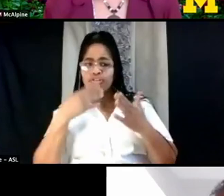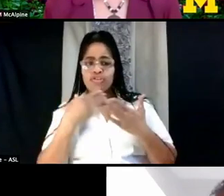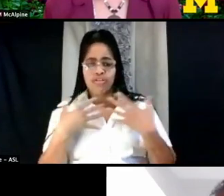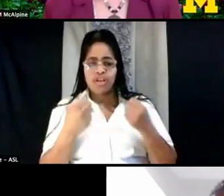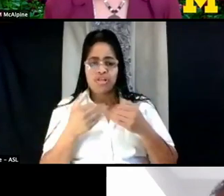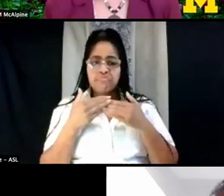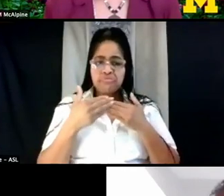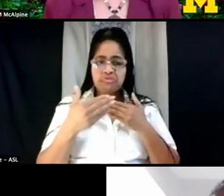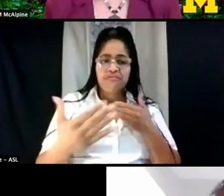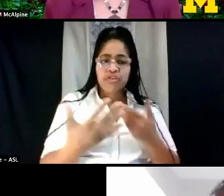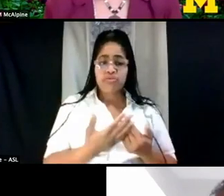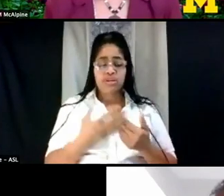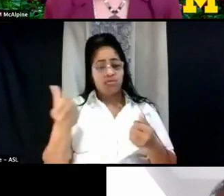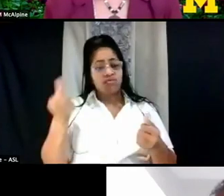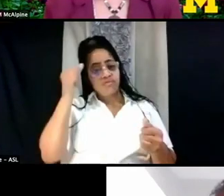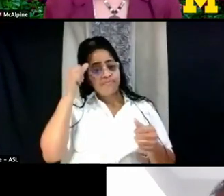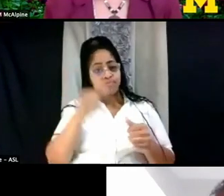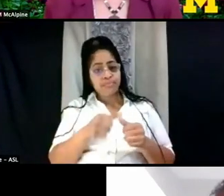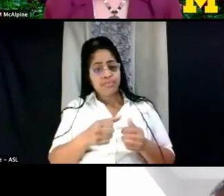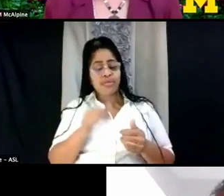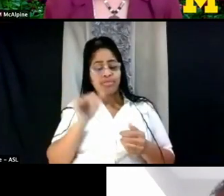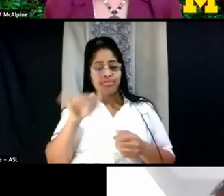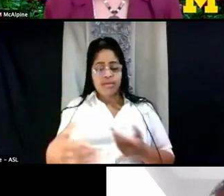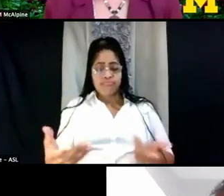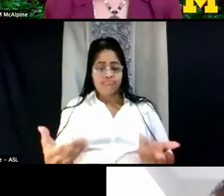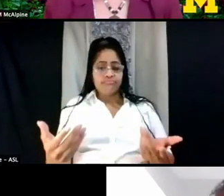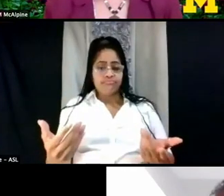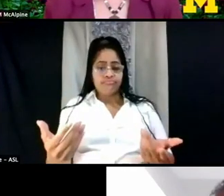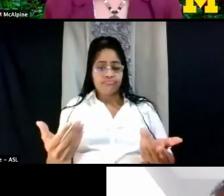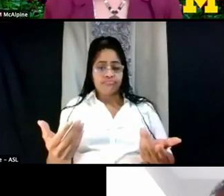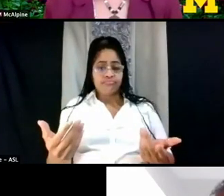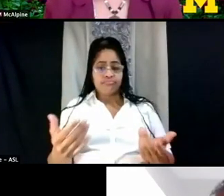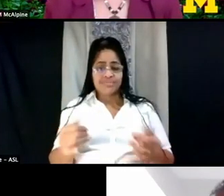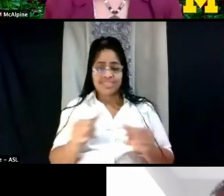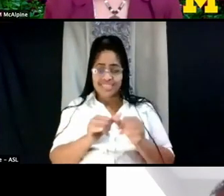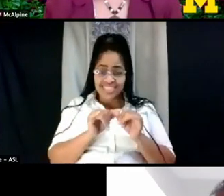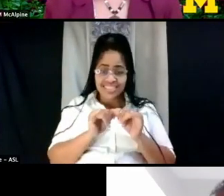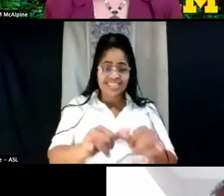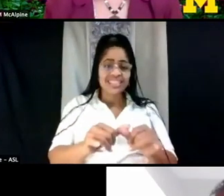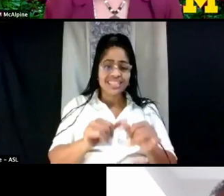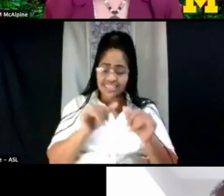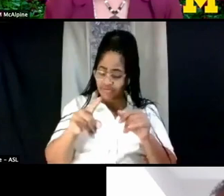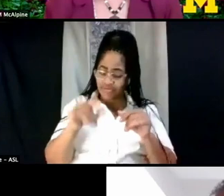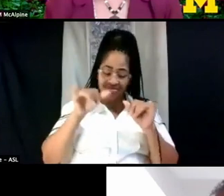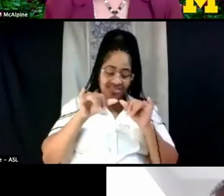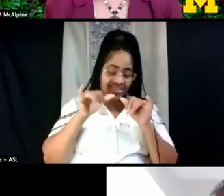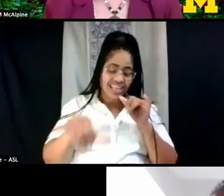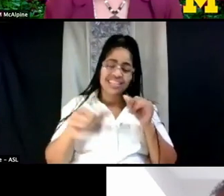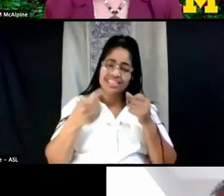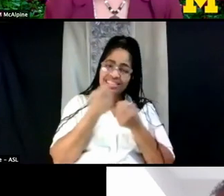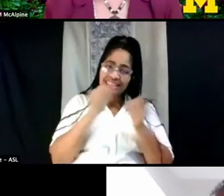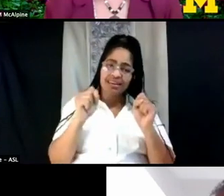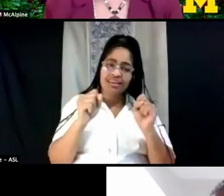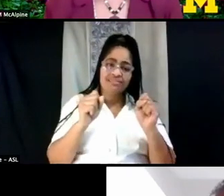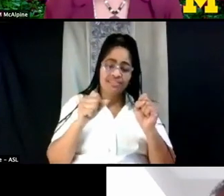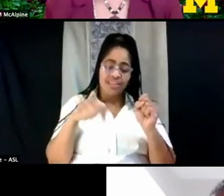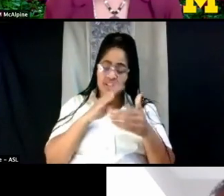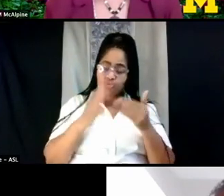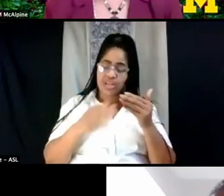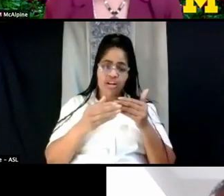And remember that, stay safe this weekend and moving forward.